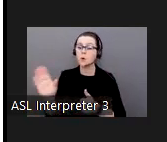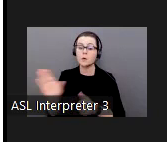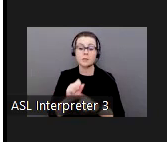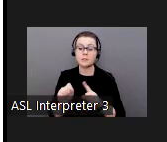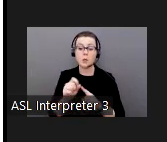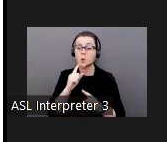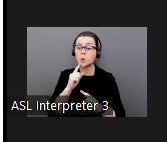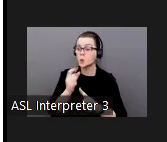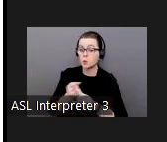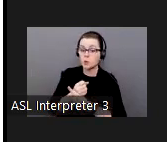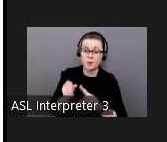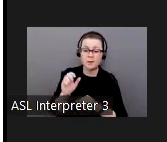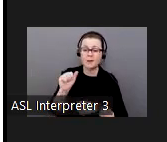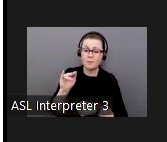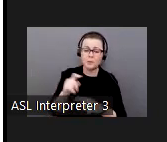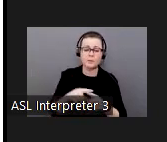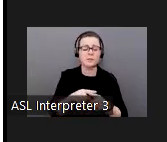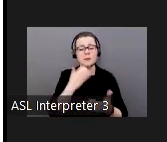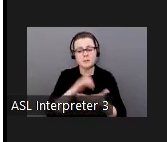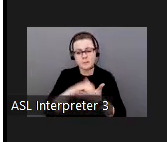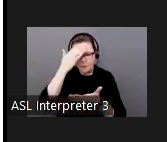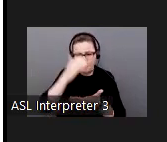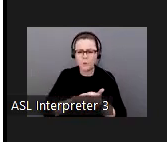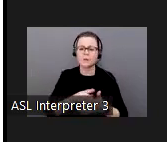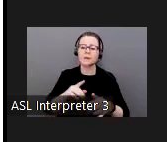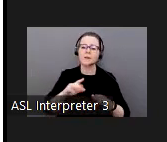family member, a friend, or a neighbor. And